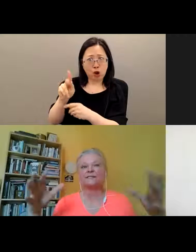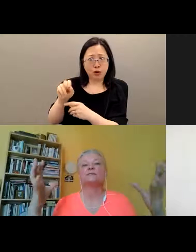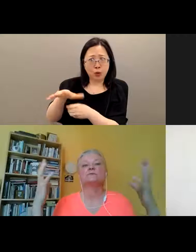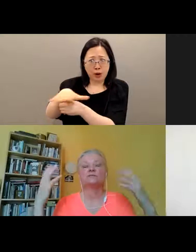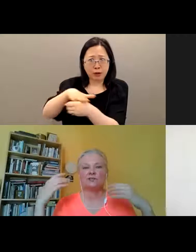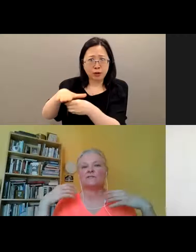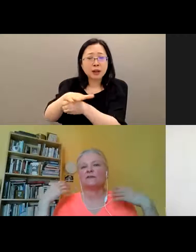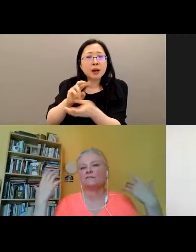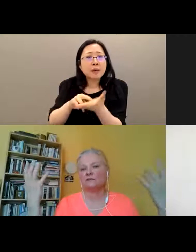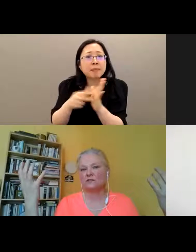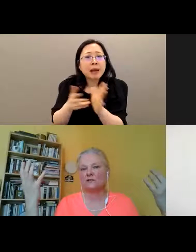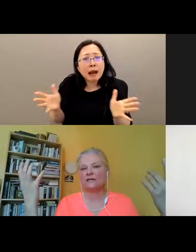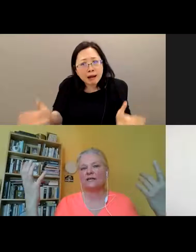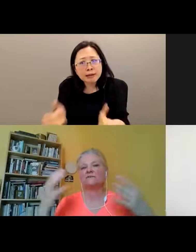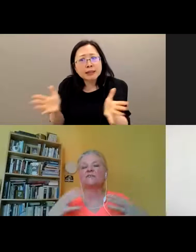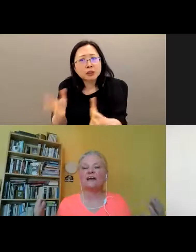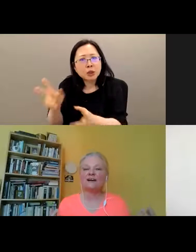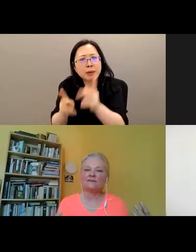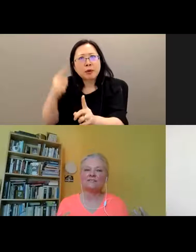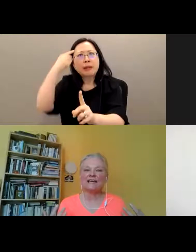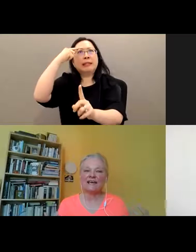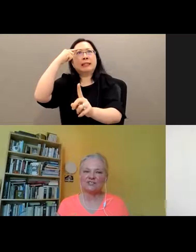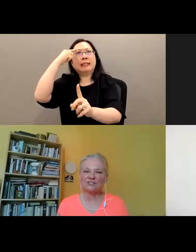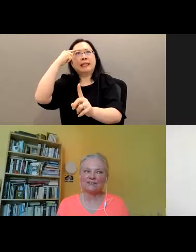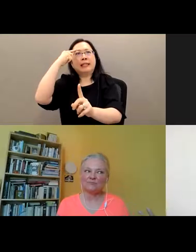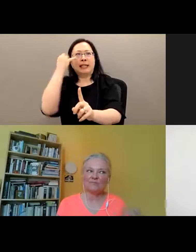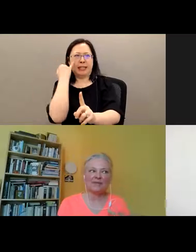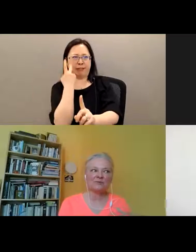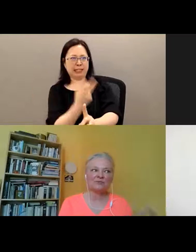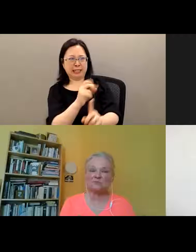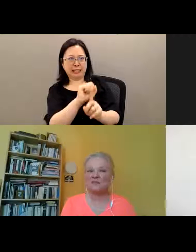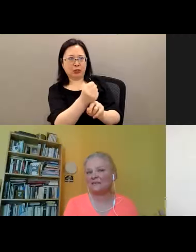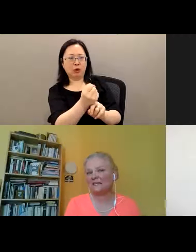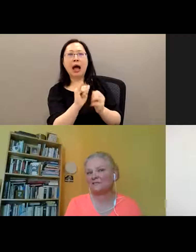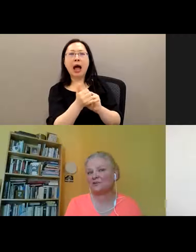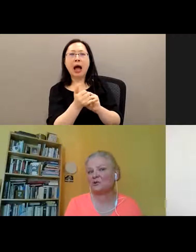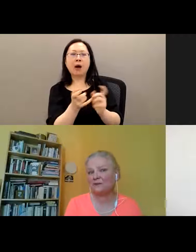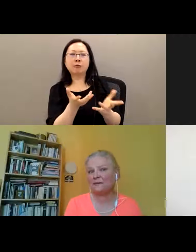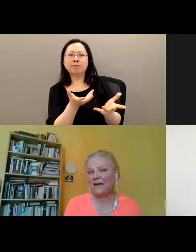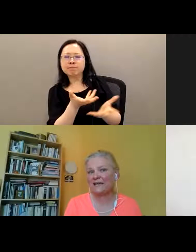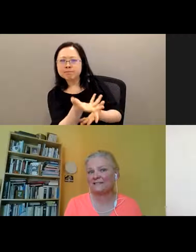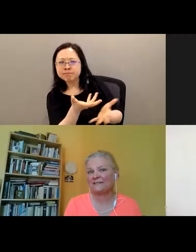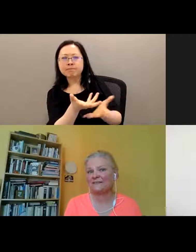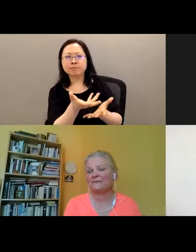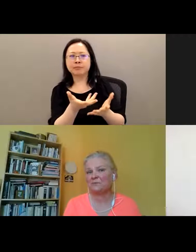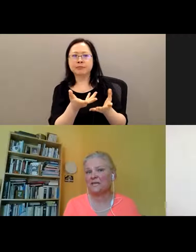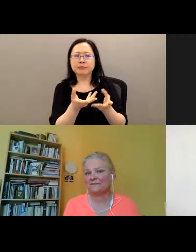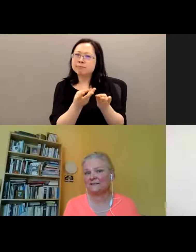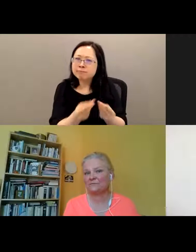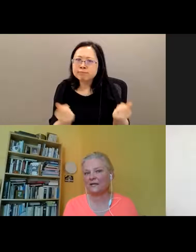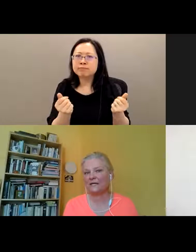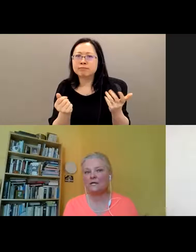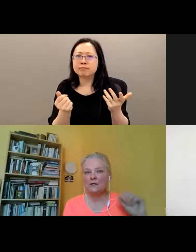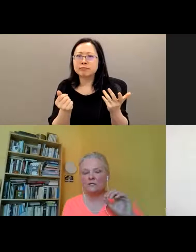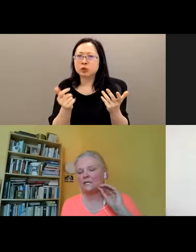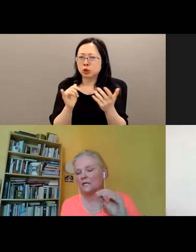want to start to think of alternatives for how to actually be able to meet the needs that aren't being met, that they're behaving